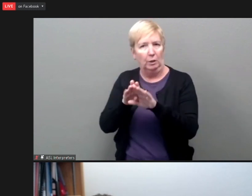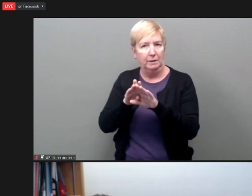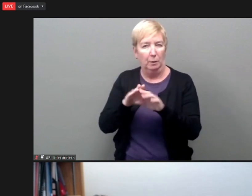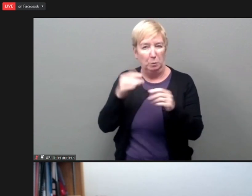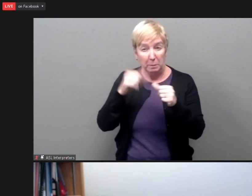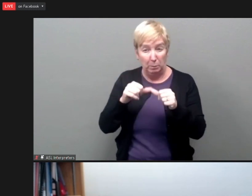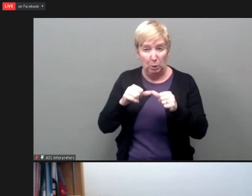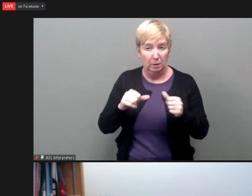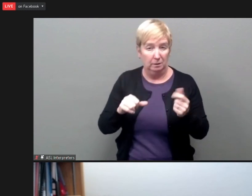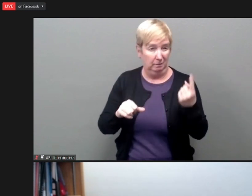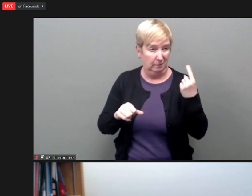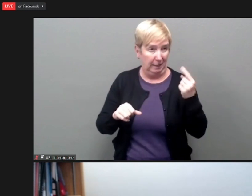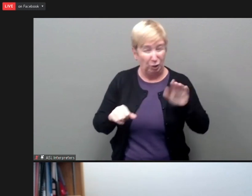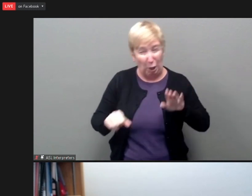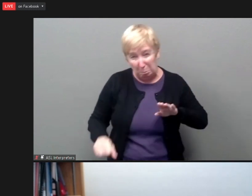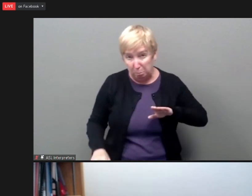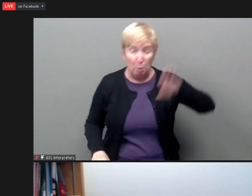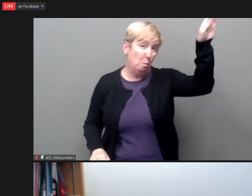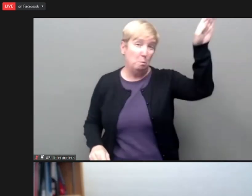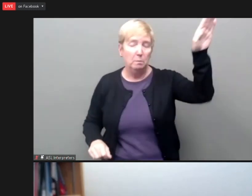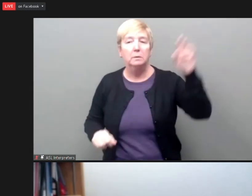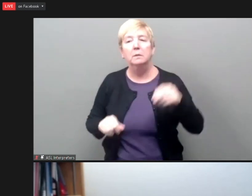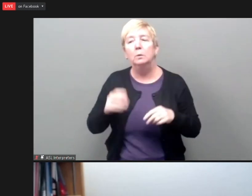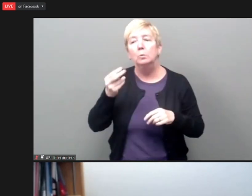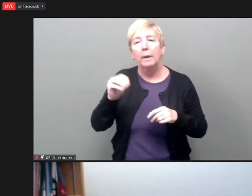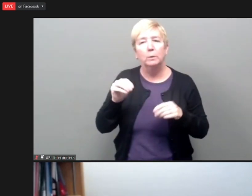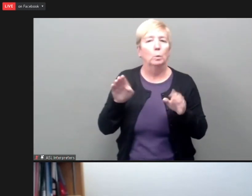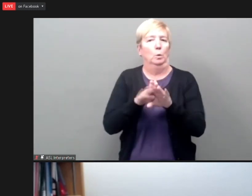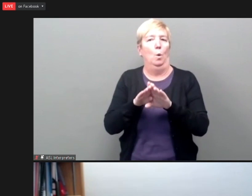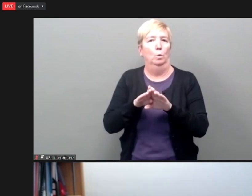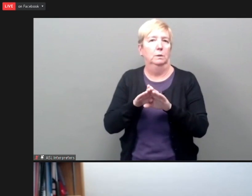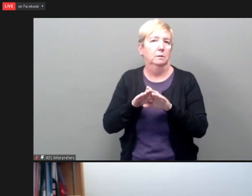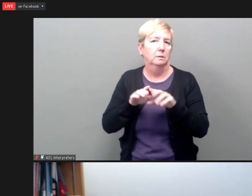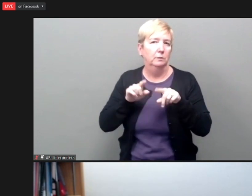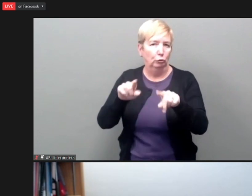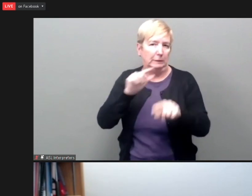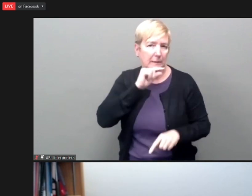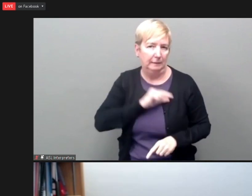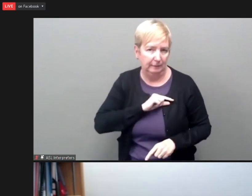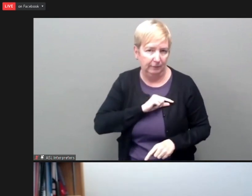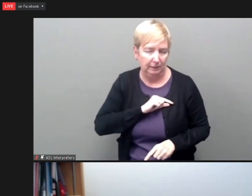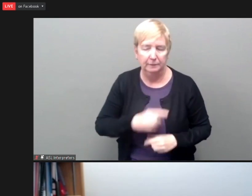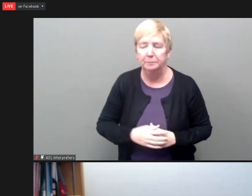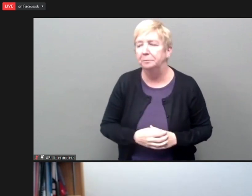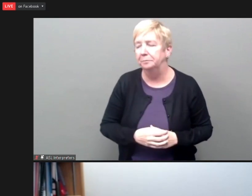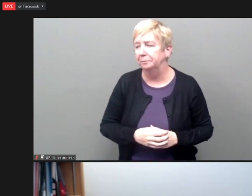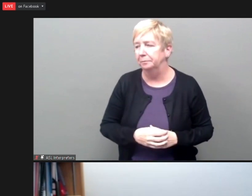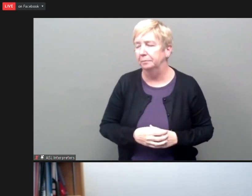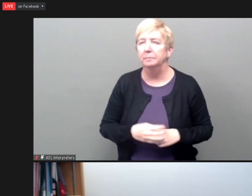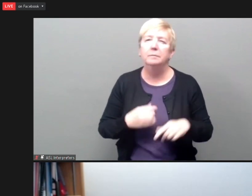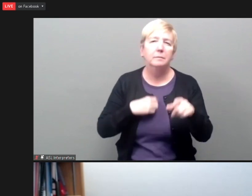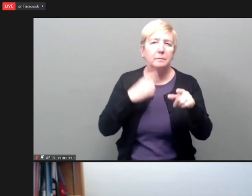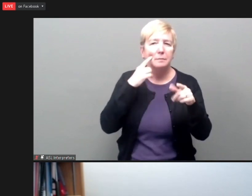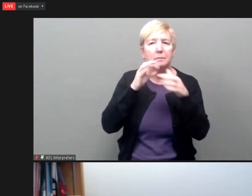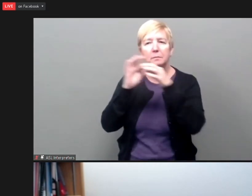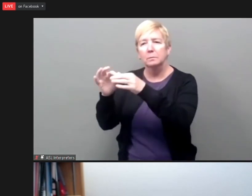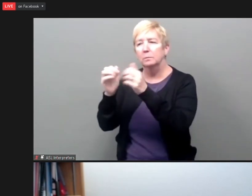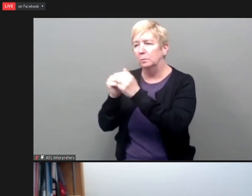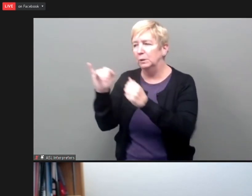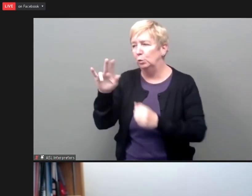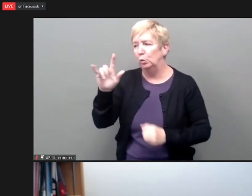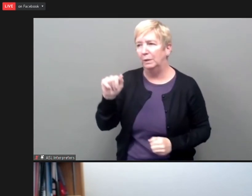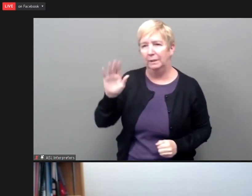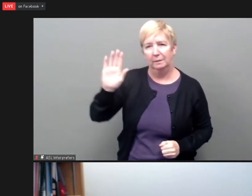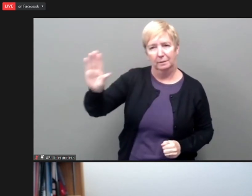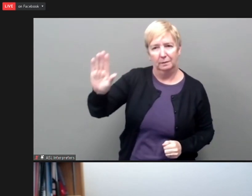surging, if I remember correctly. And I think it dovetails kind of off of what Julia was asking about, and